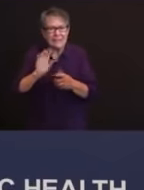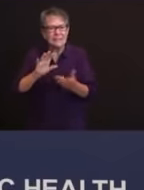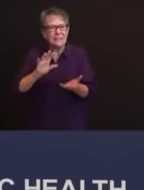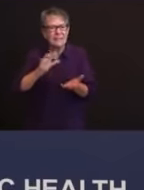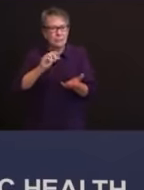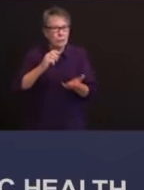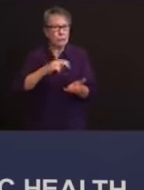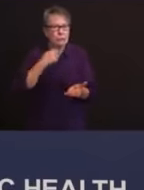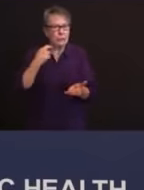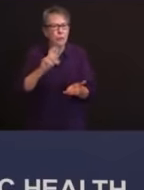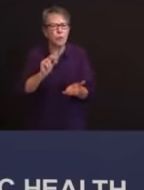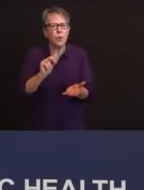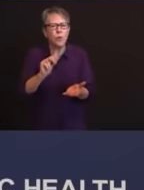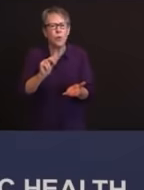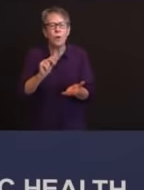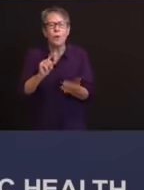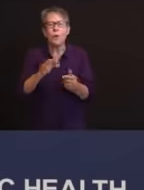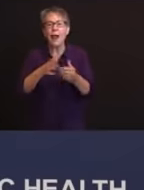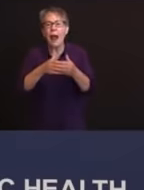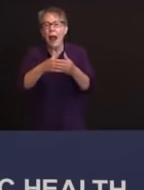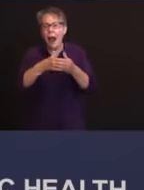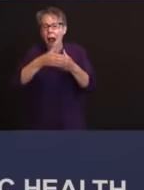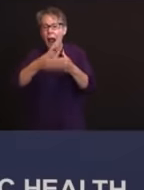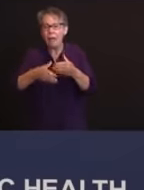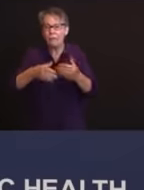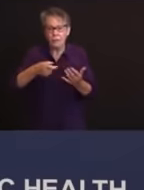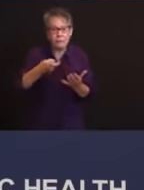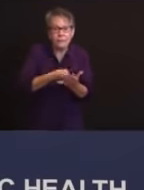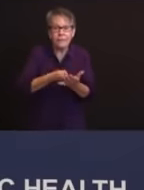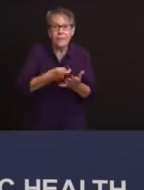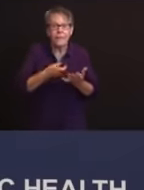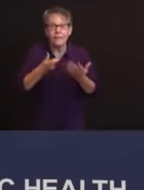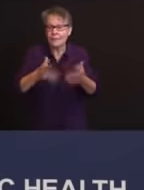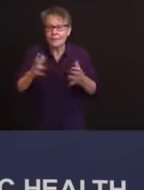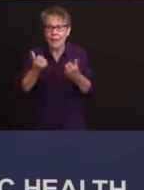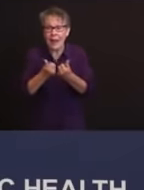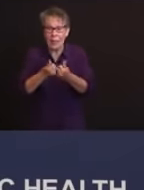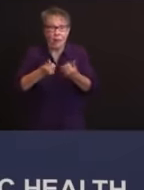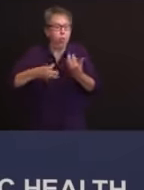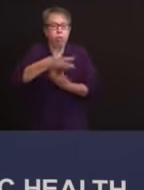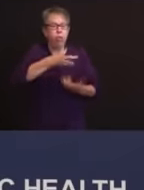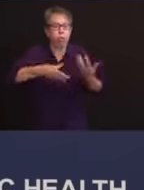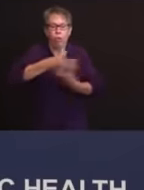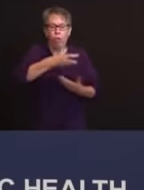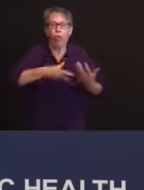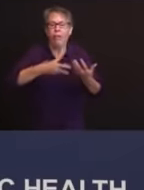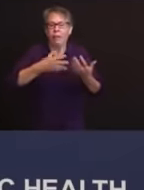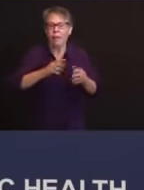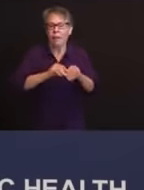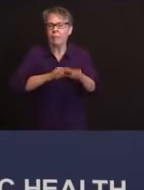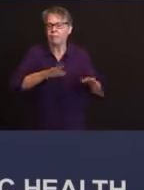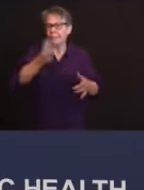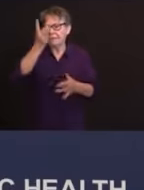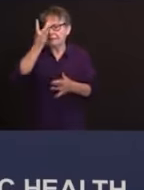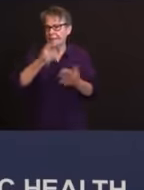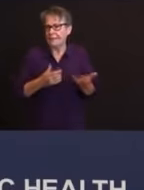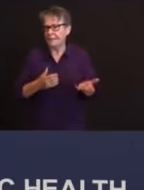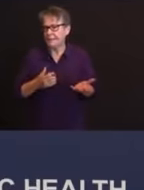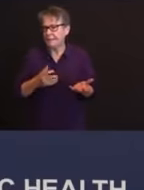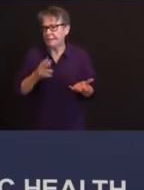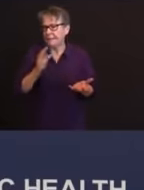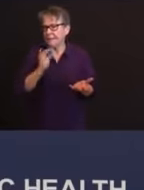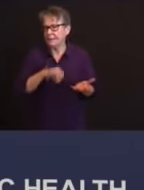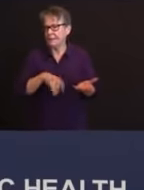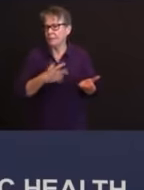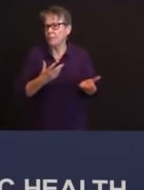for sure that we were taking on more risks than we should, particularly with interstate competitions and